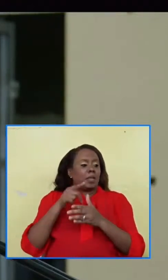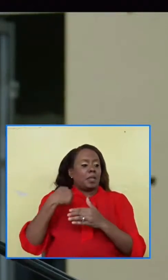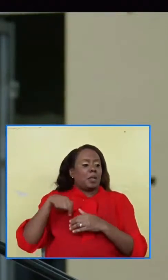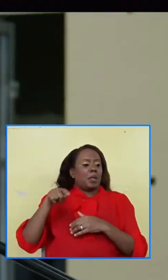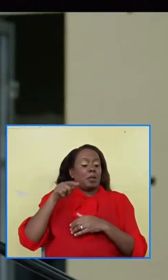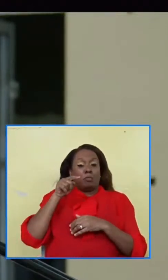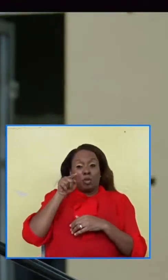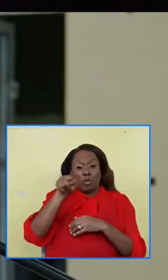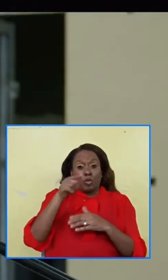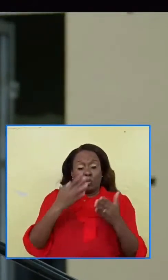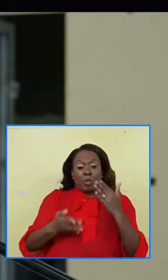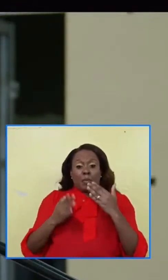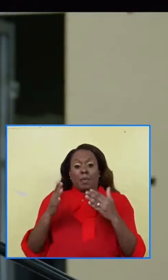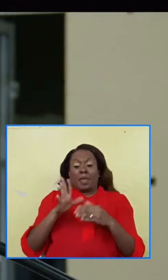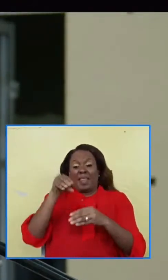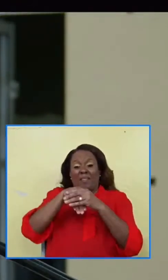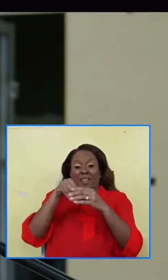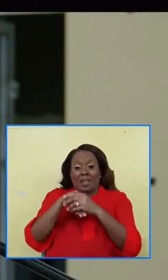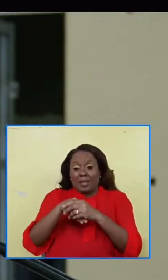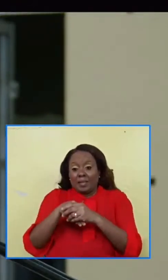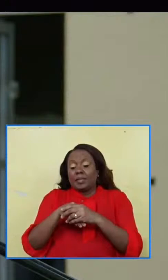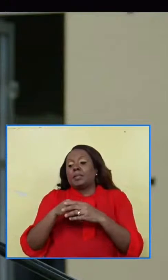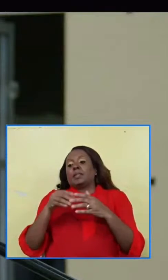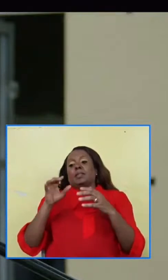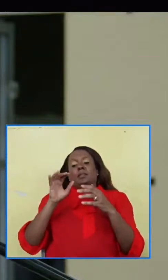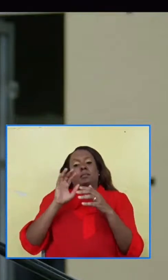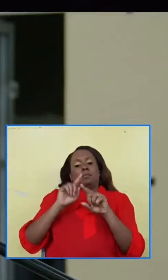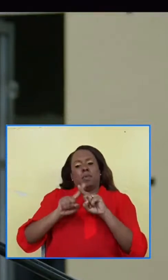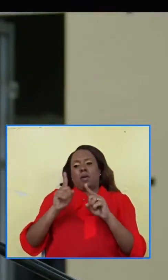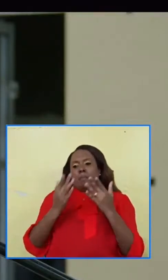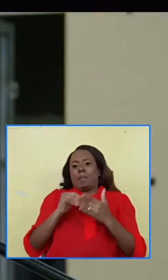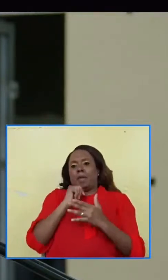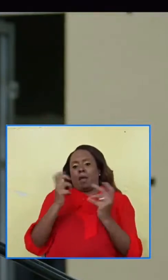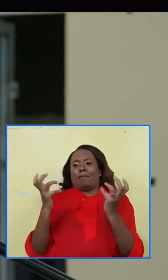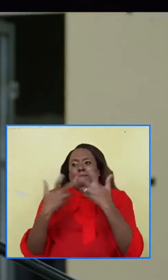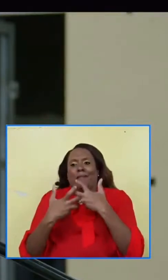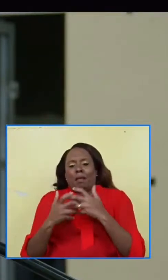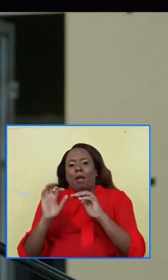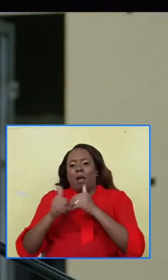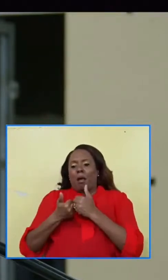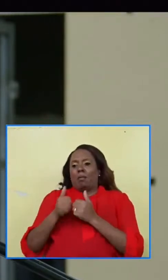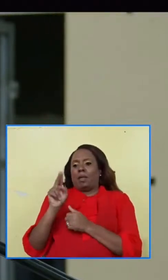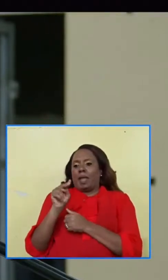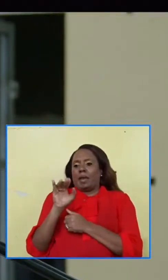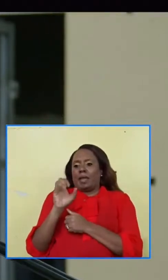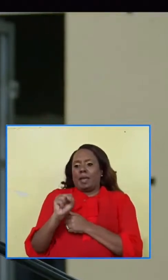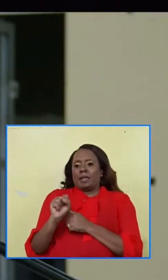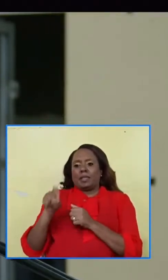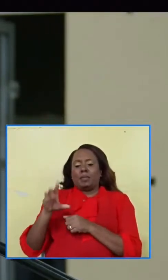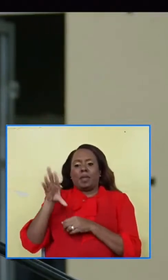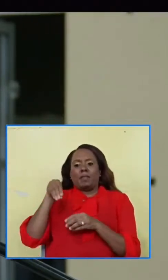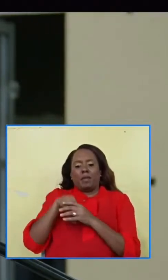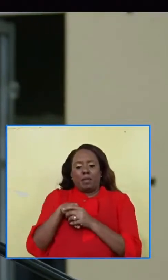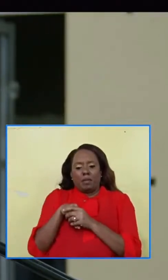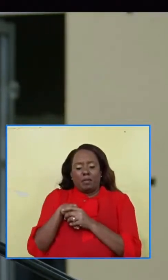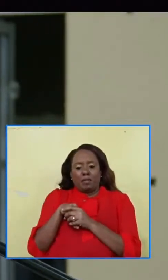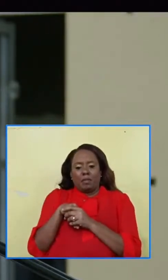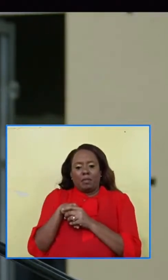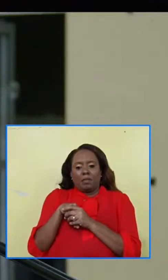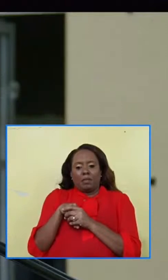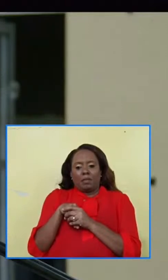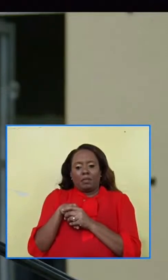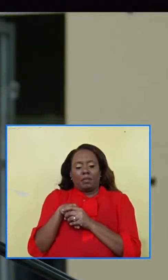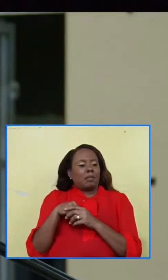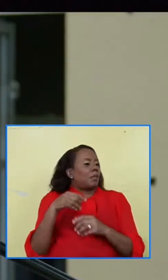which may or may not fit the profile of what the NIS is supposed to be doing. So that's why I'm asking you. I